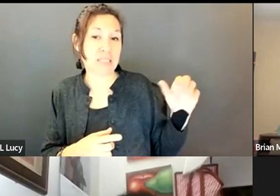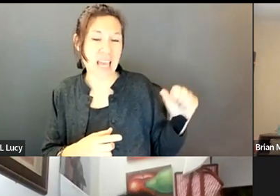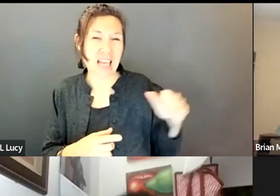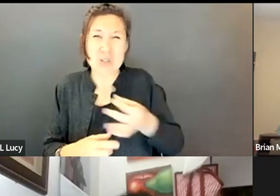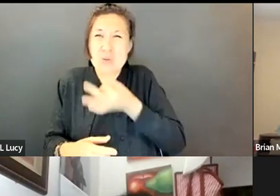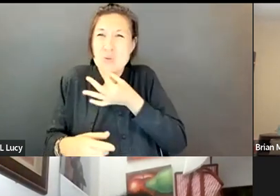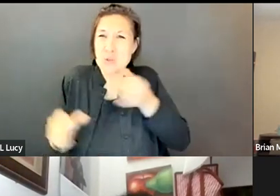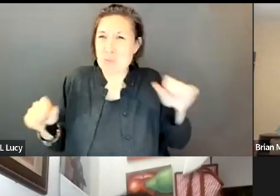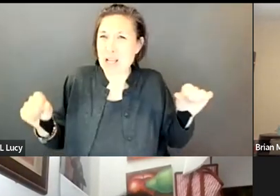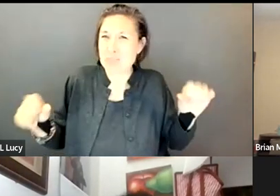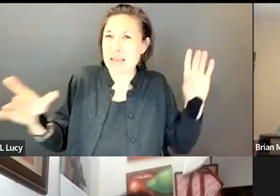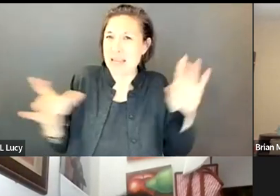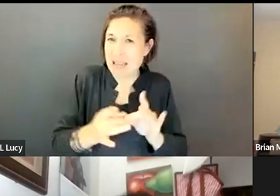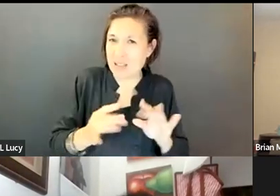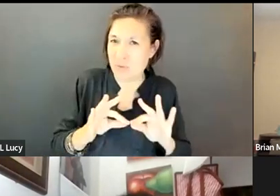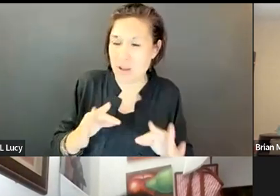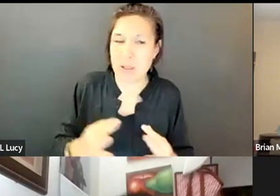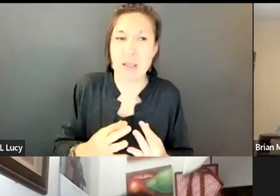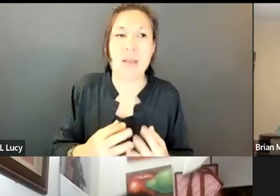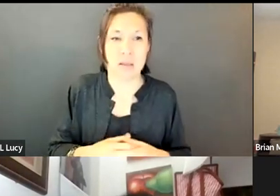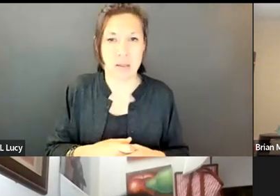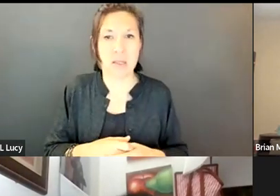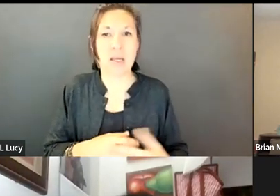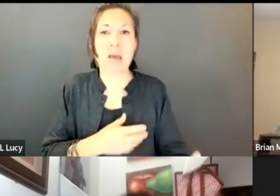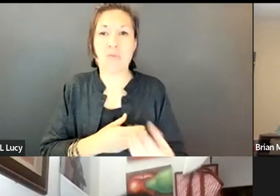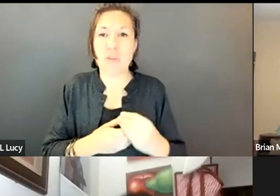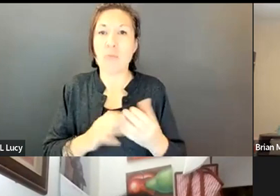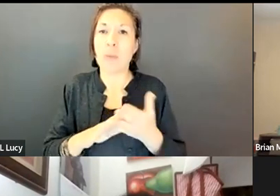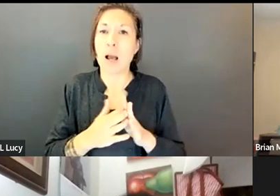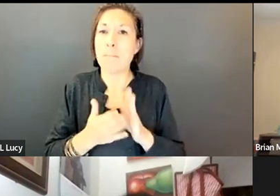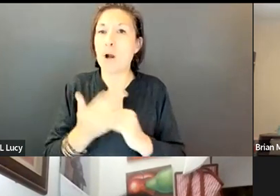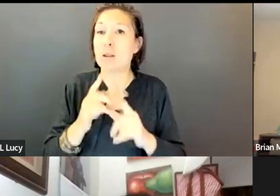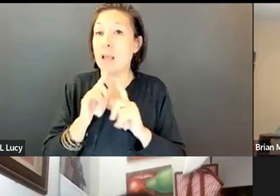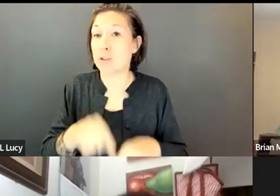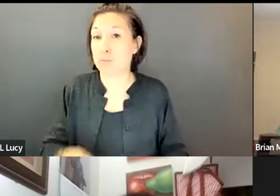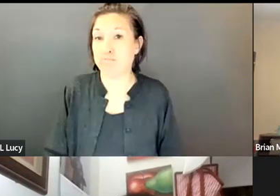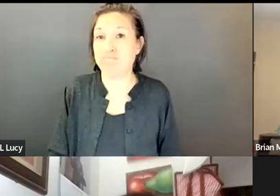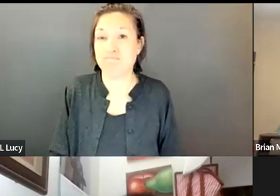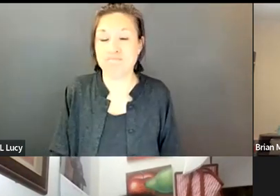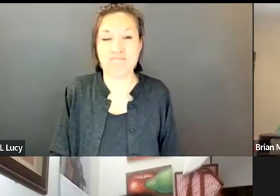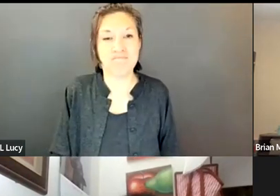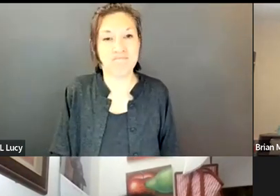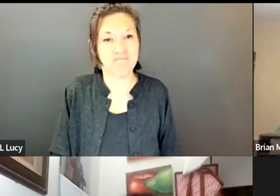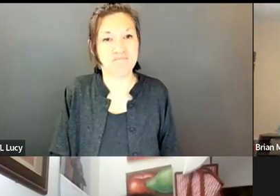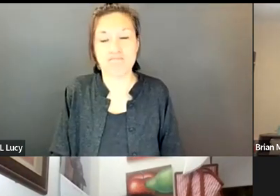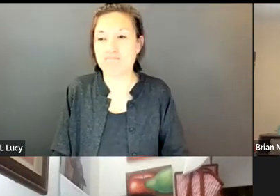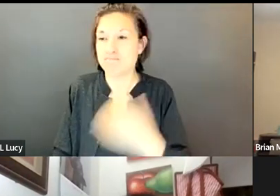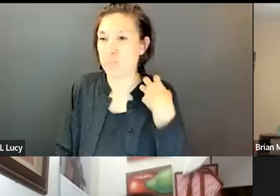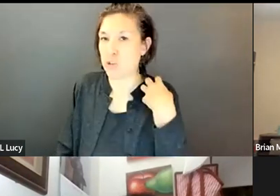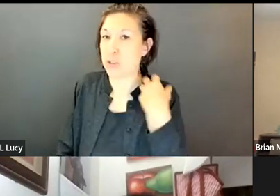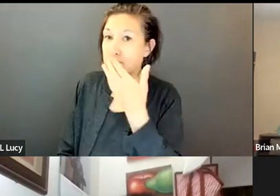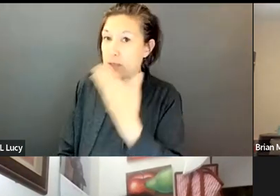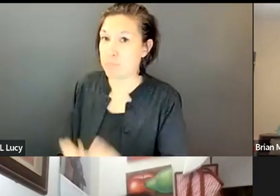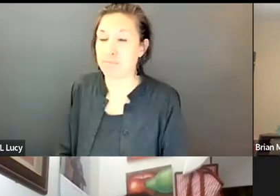critical to engaging the parent to be part of the solution yeah thank you you're welcome